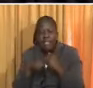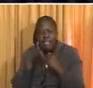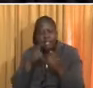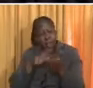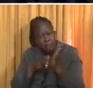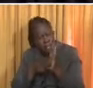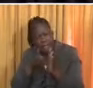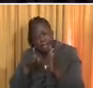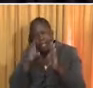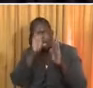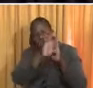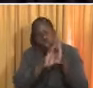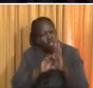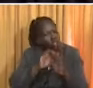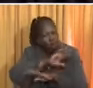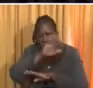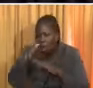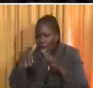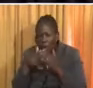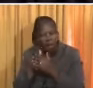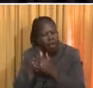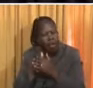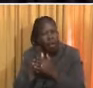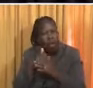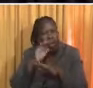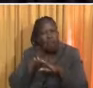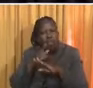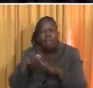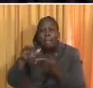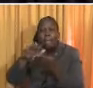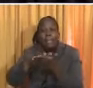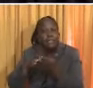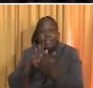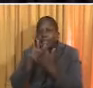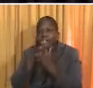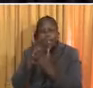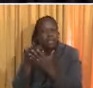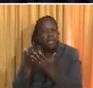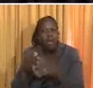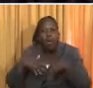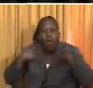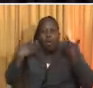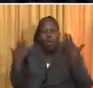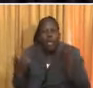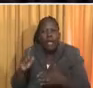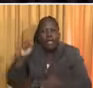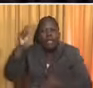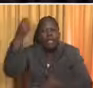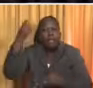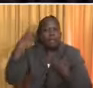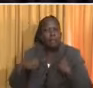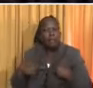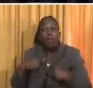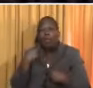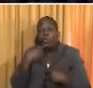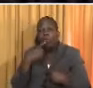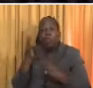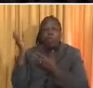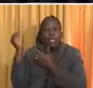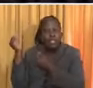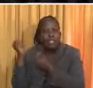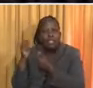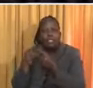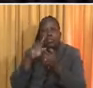is in entirety as a basic structure? Where do Kenyans who wish to propose amendments